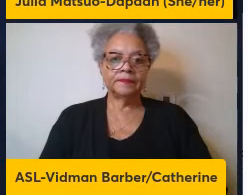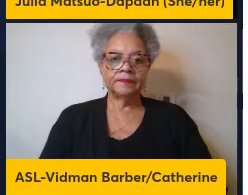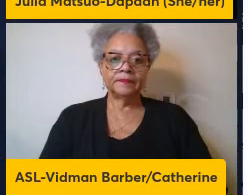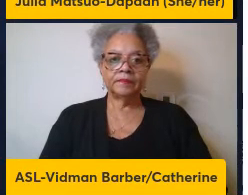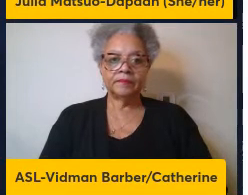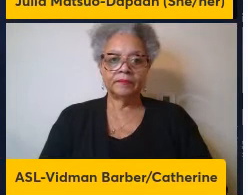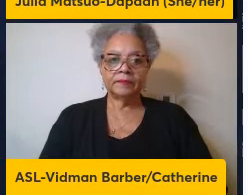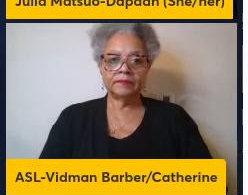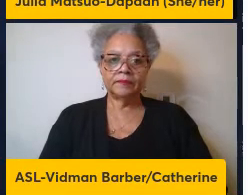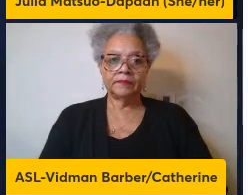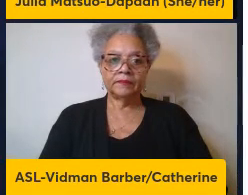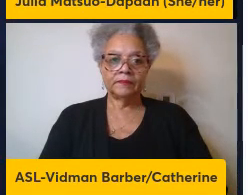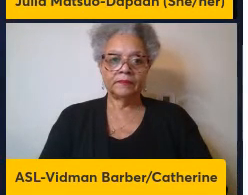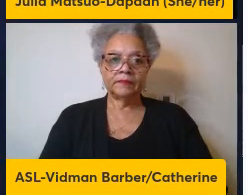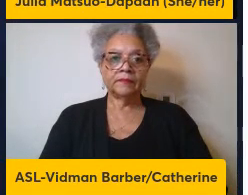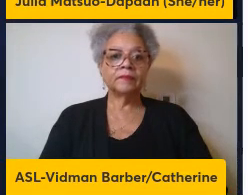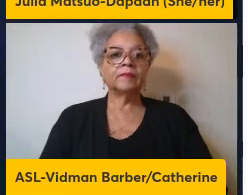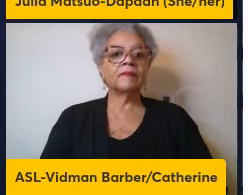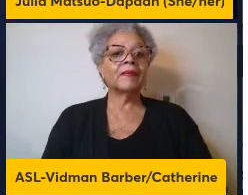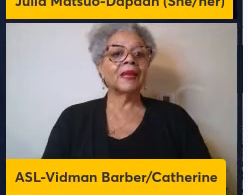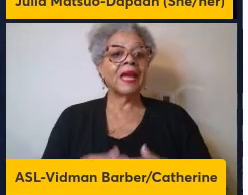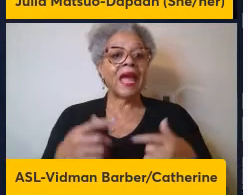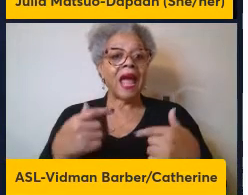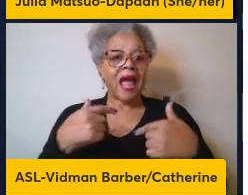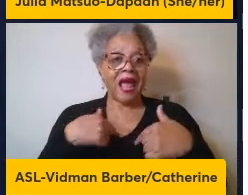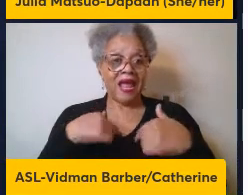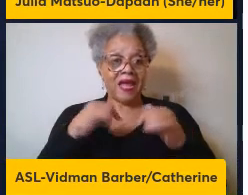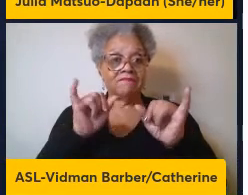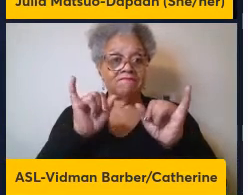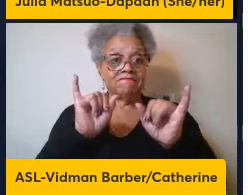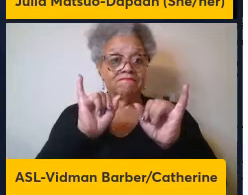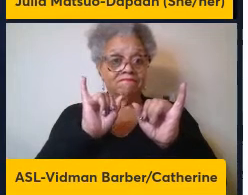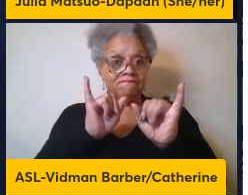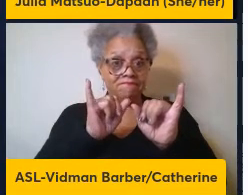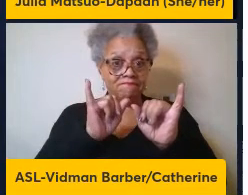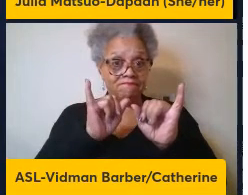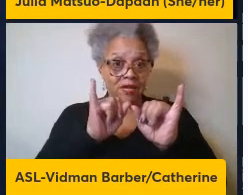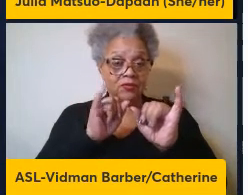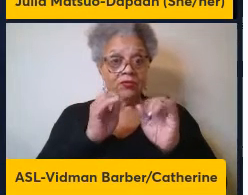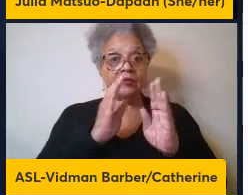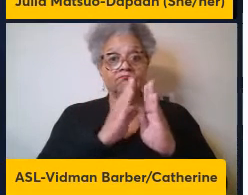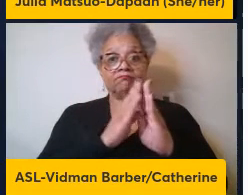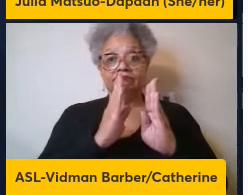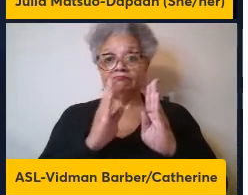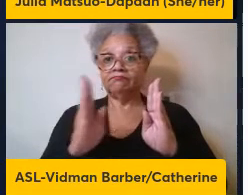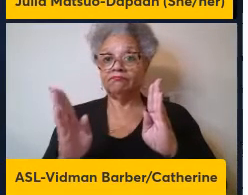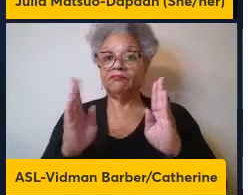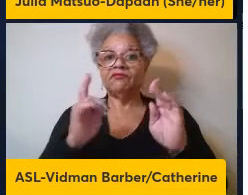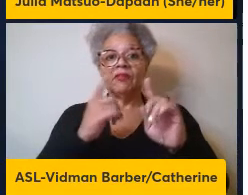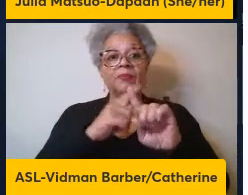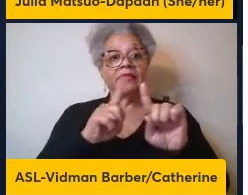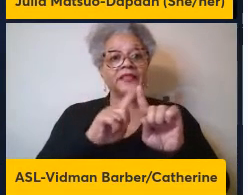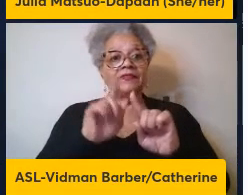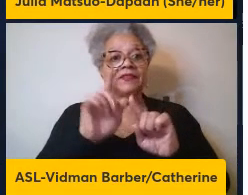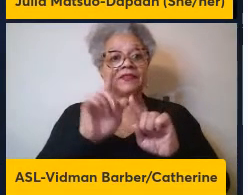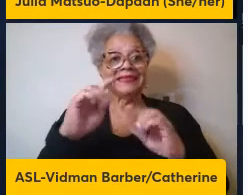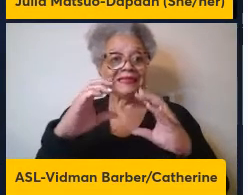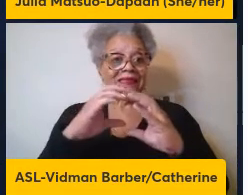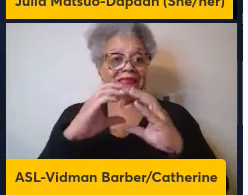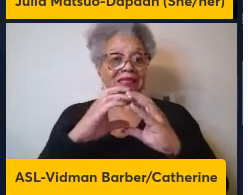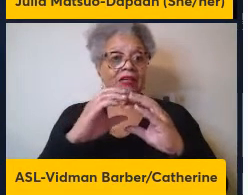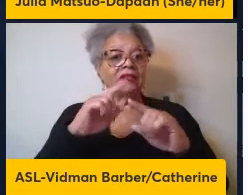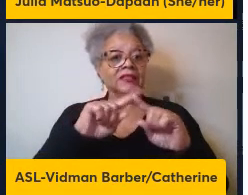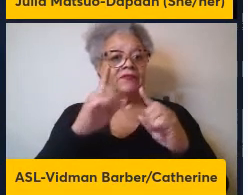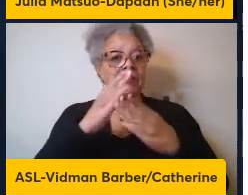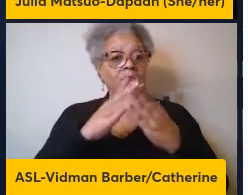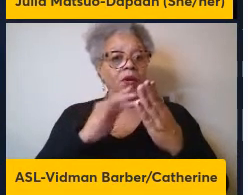And I quantified the parasites or the GFP signals from the different parts of the brain and found that there are